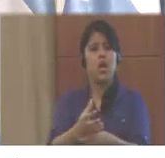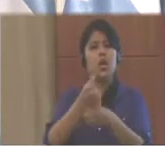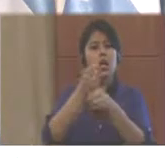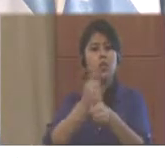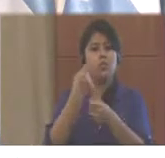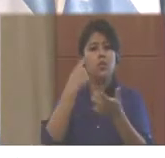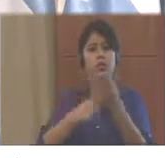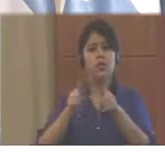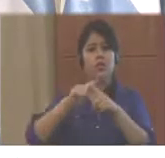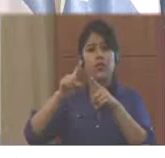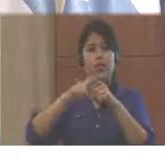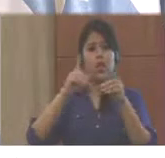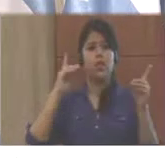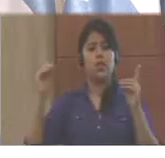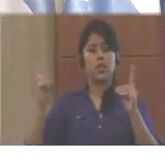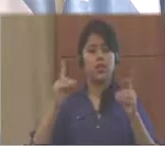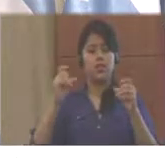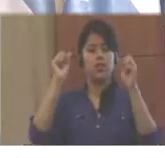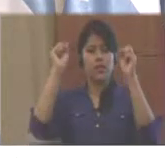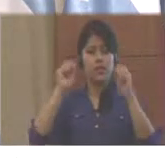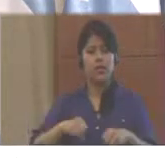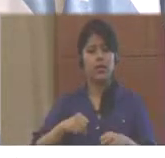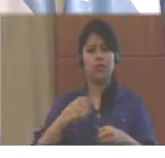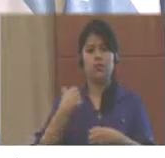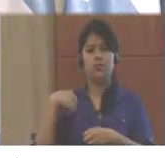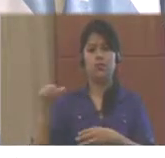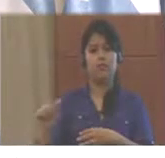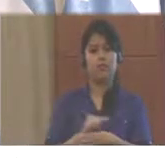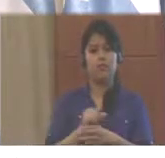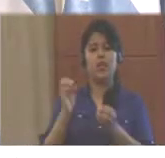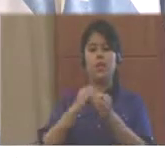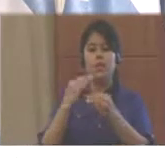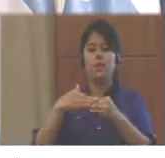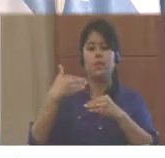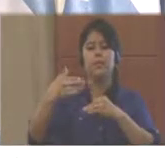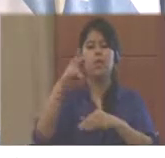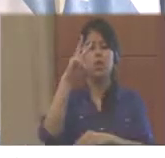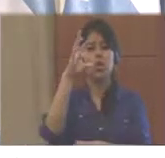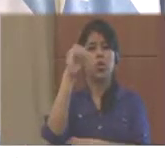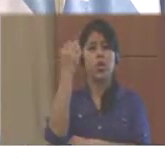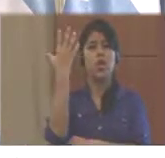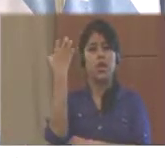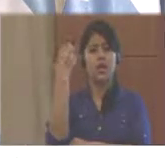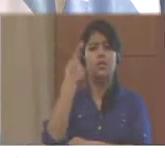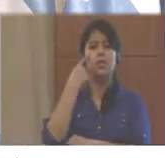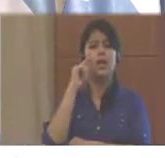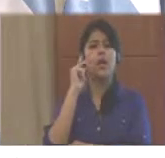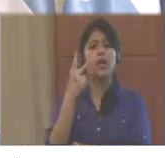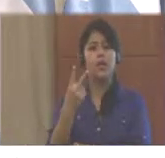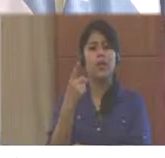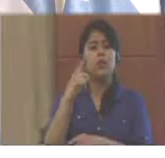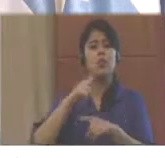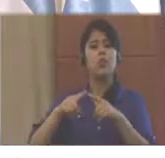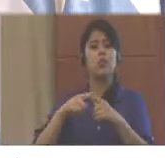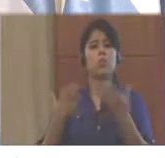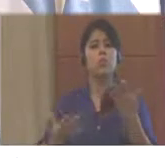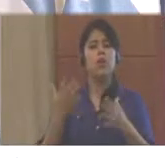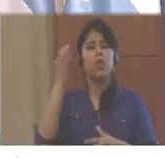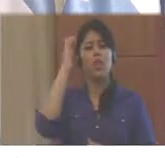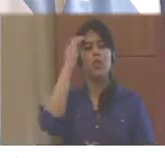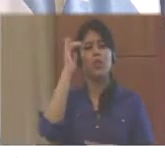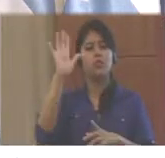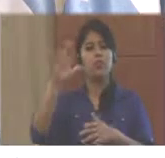post-2015 adequately reflects the achievements, experiences, concerns of the Caribbean region with respect to disaster risk